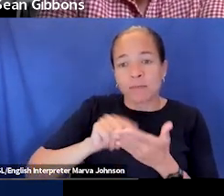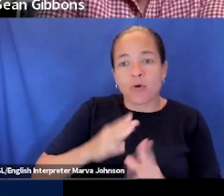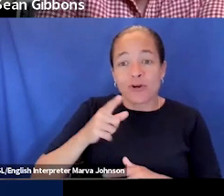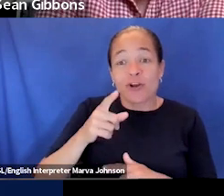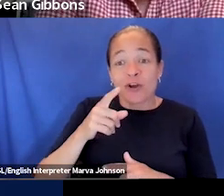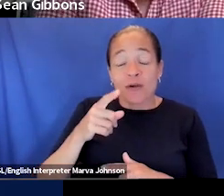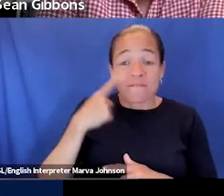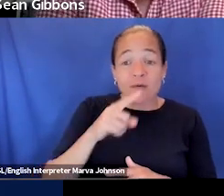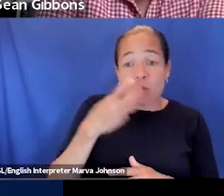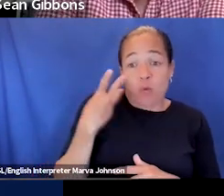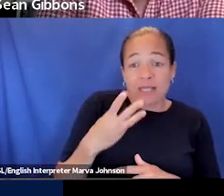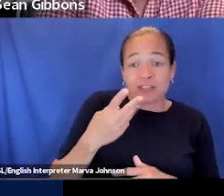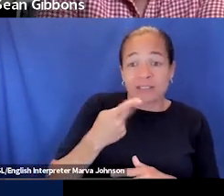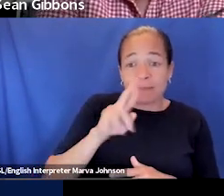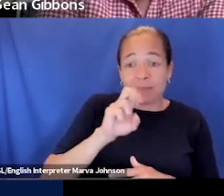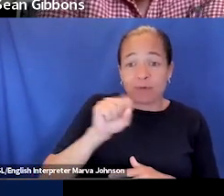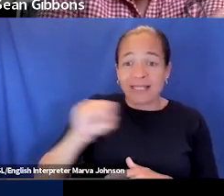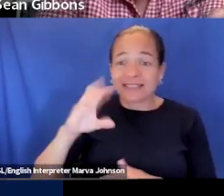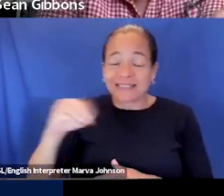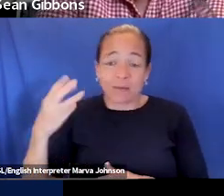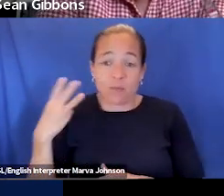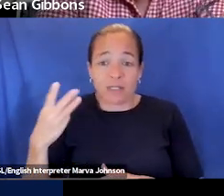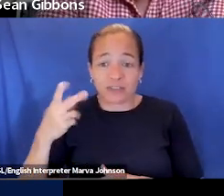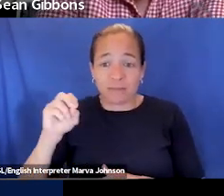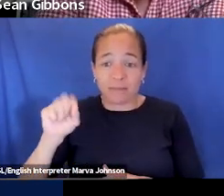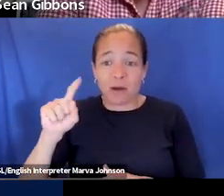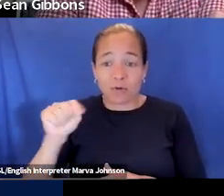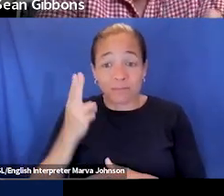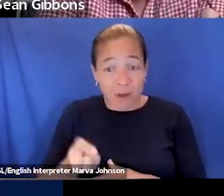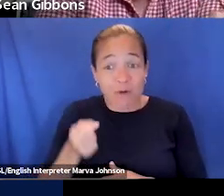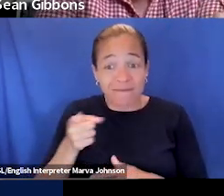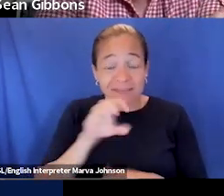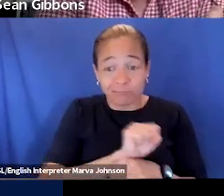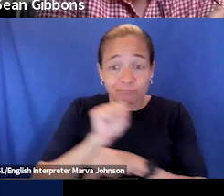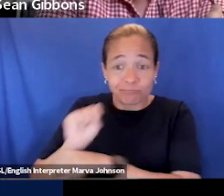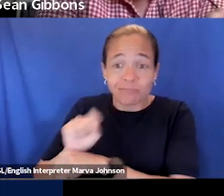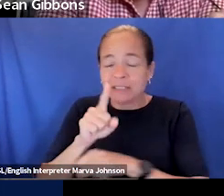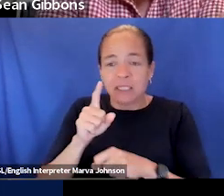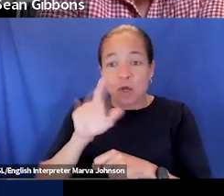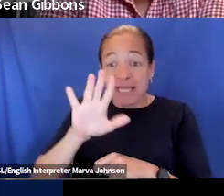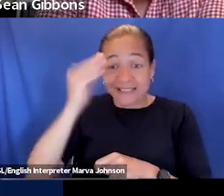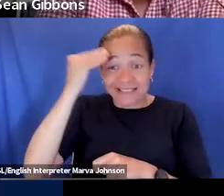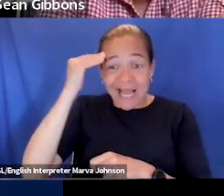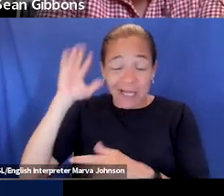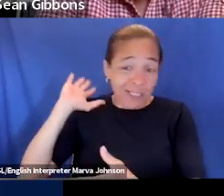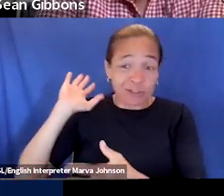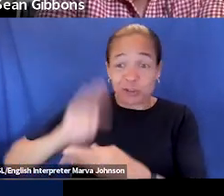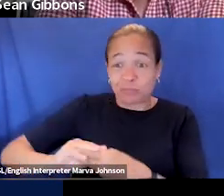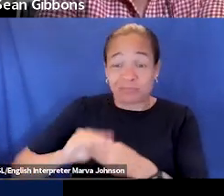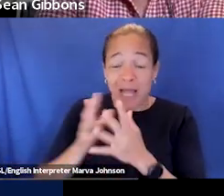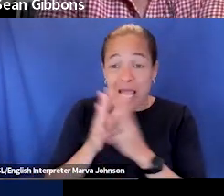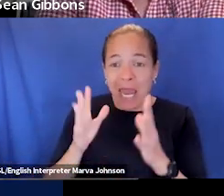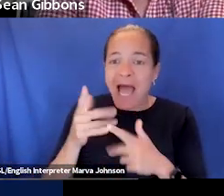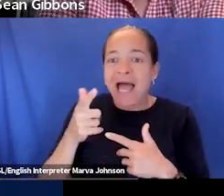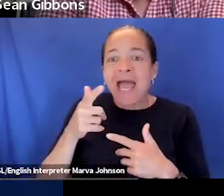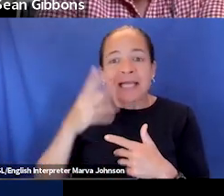Post. So he brings a wealth of knowledge and experience of writing on deadline, as we all do,